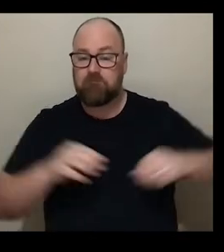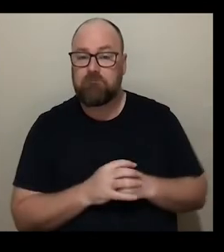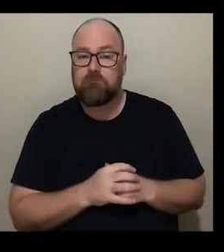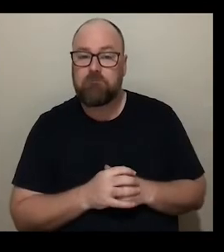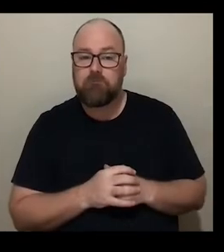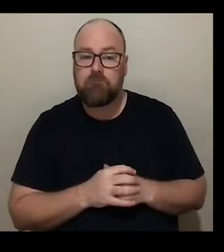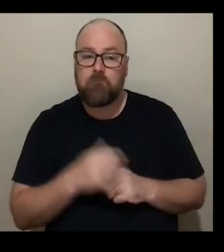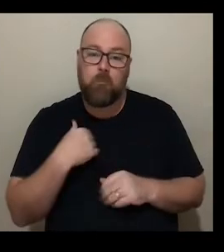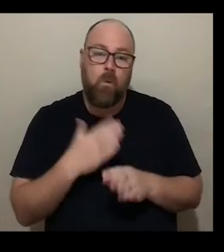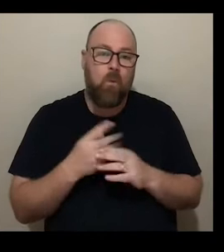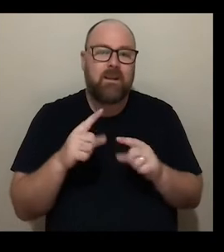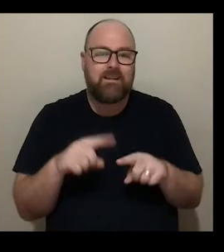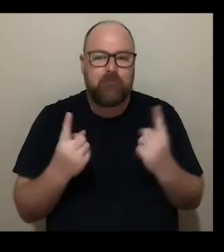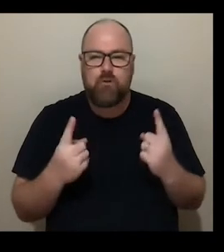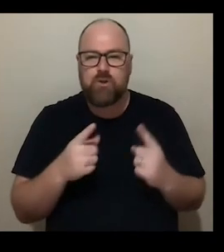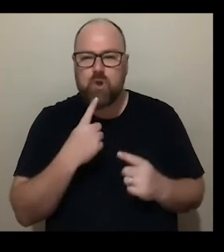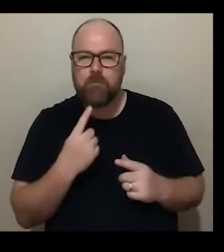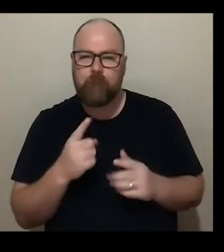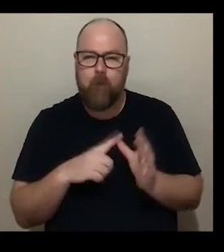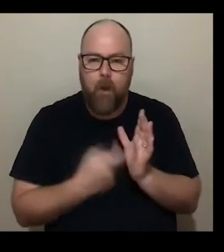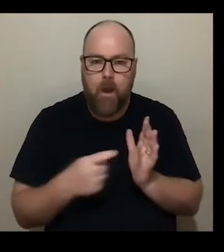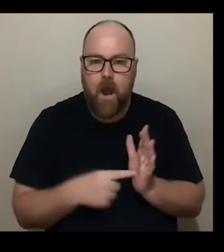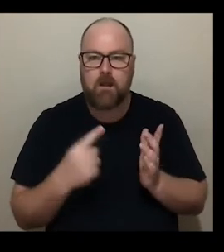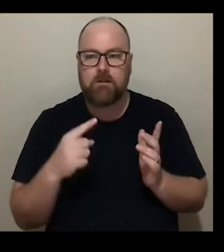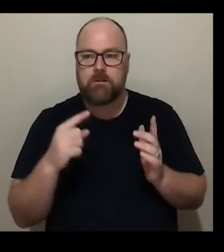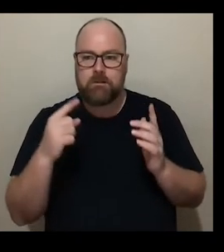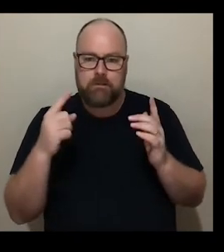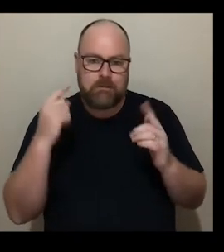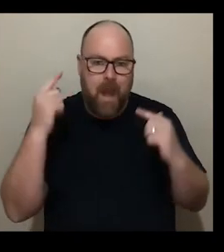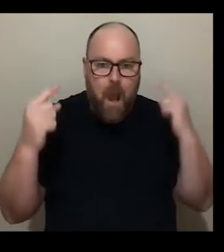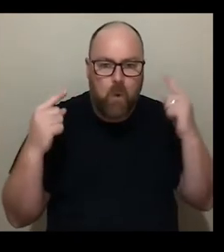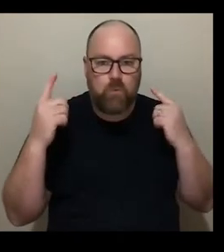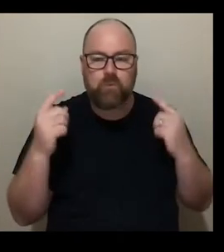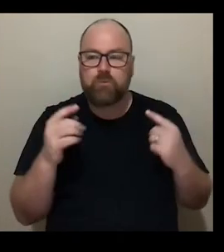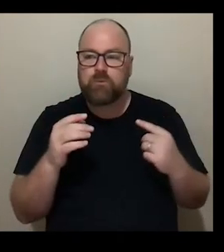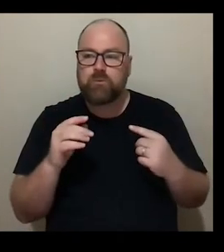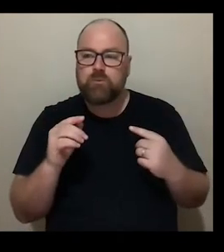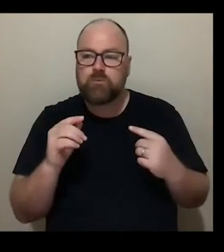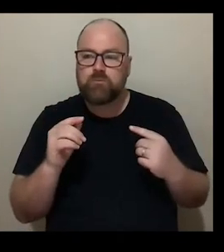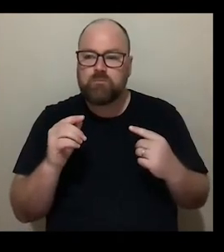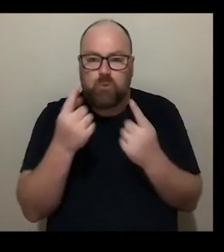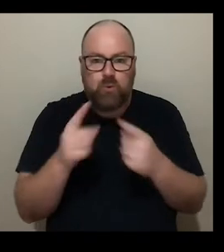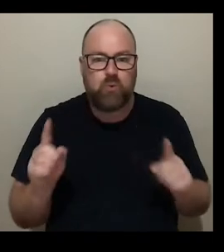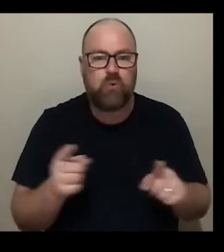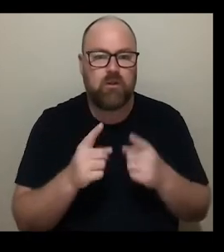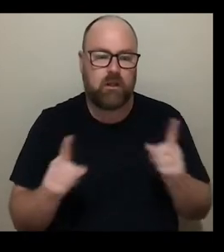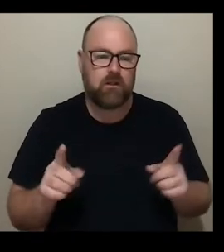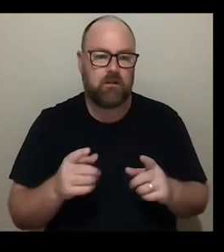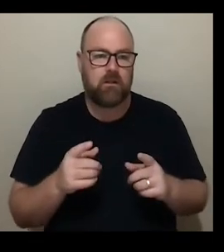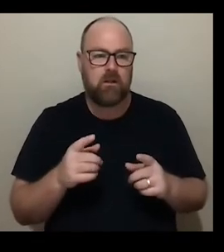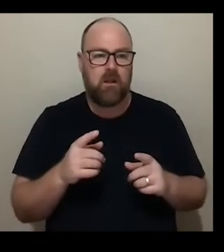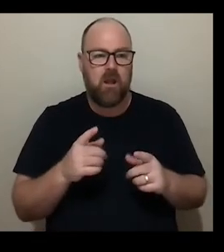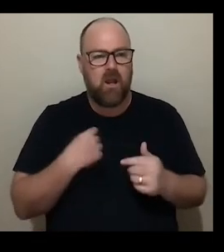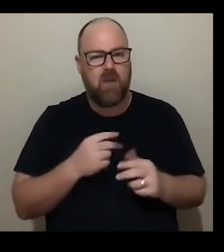with sound music and really address address some of the issues that that were affecting well everyone